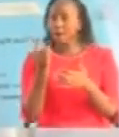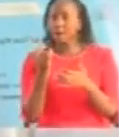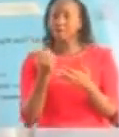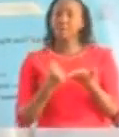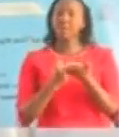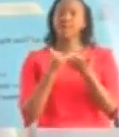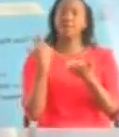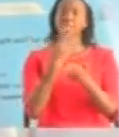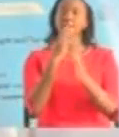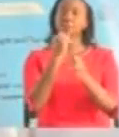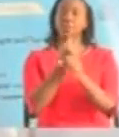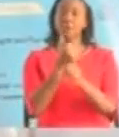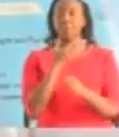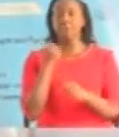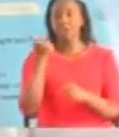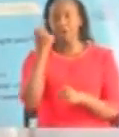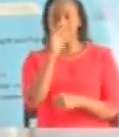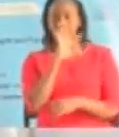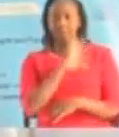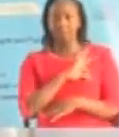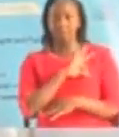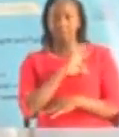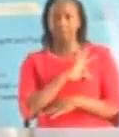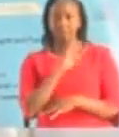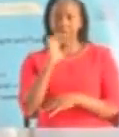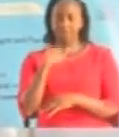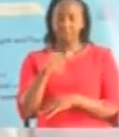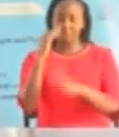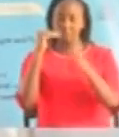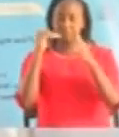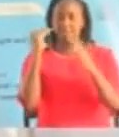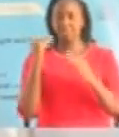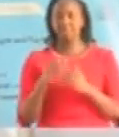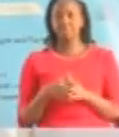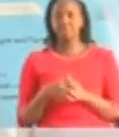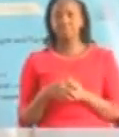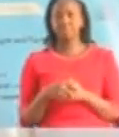better for the benefit of the university.